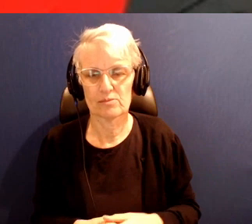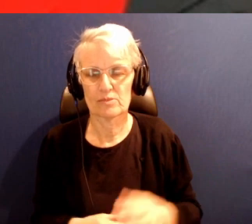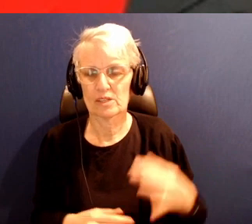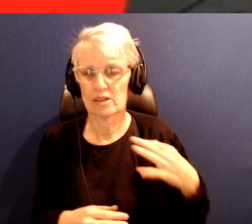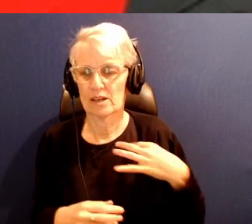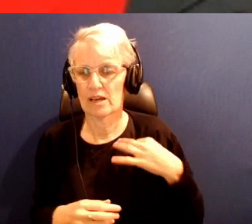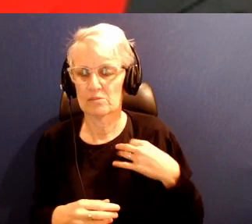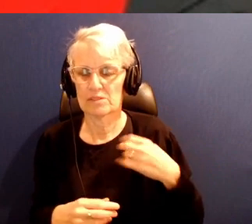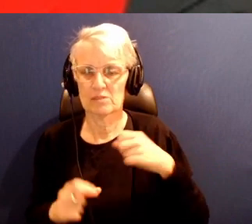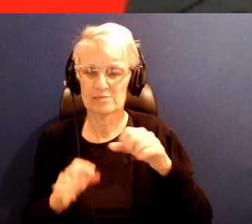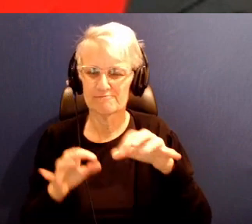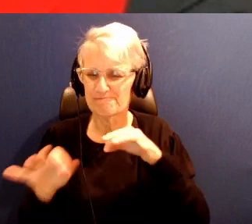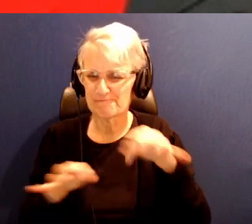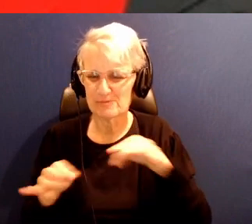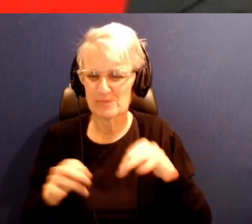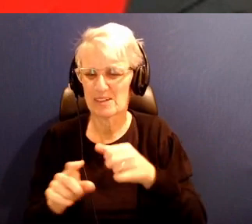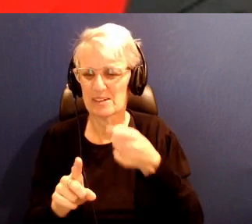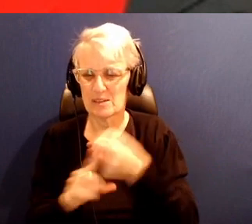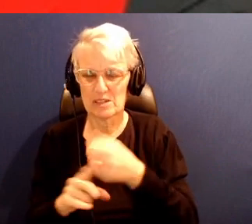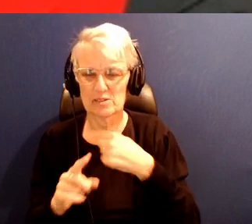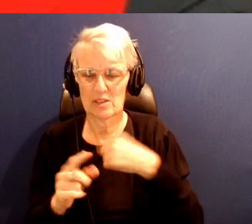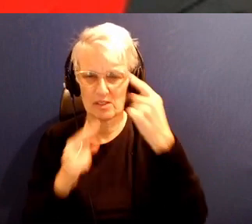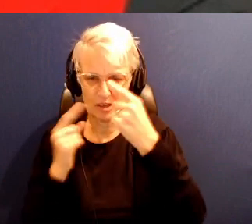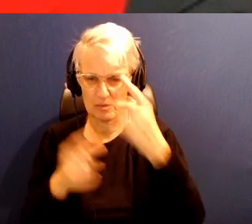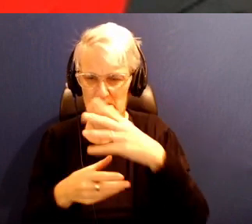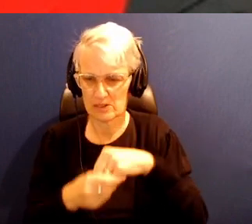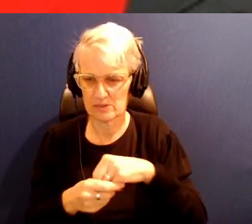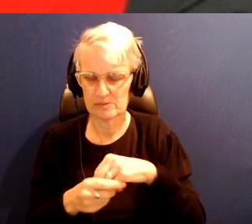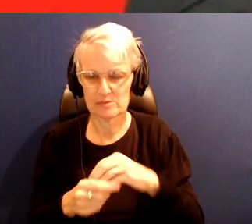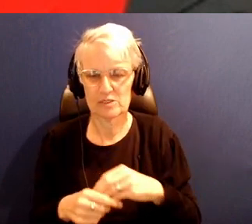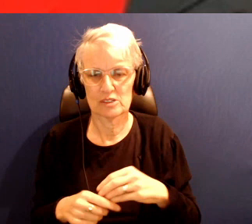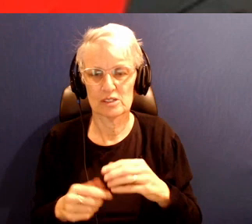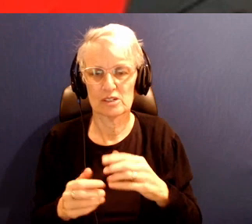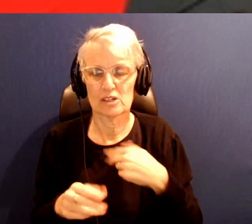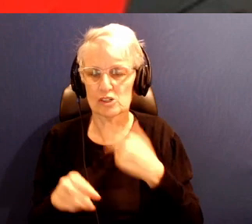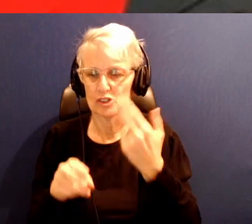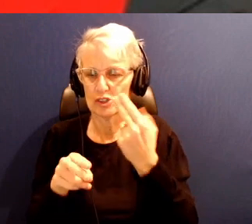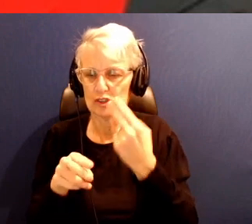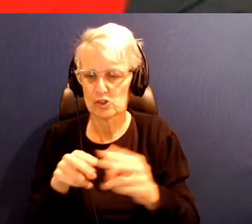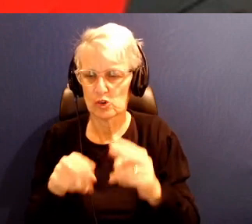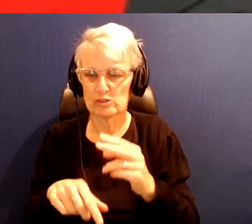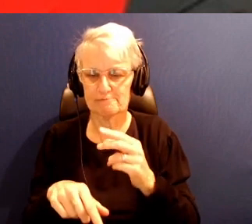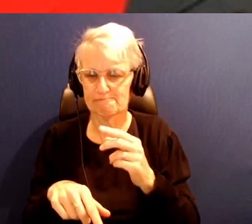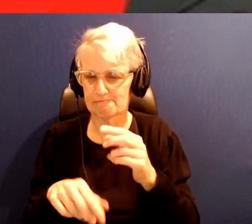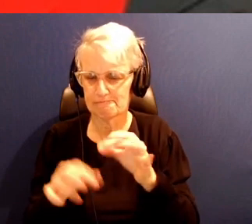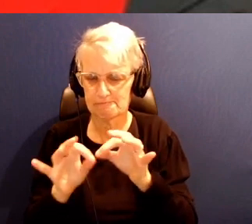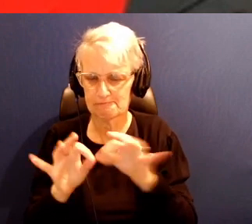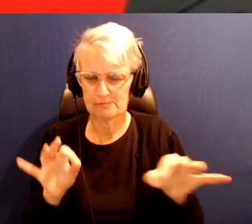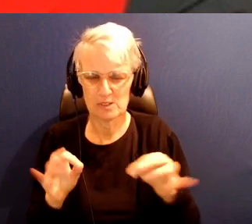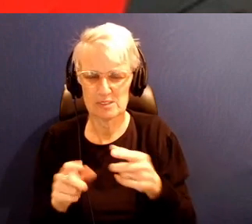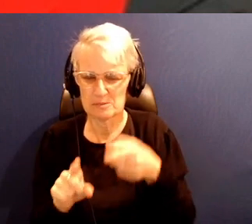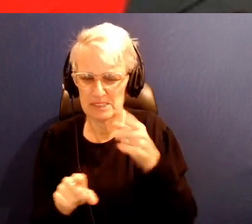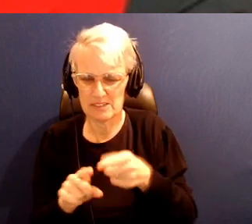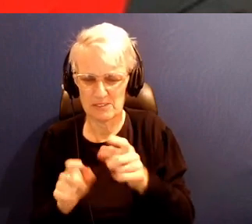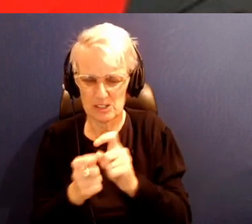Applicants should ensure they describe impacts while considering the following. Provide a short statement that describes a specific